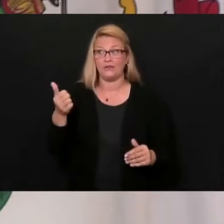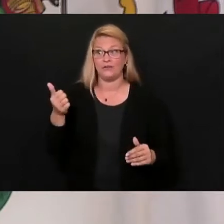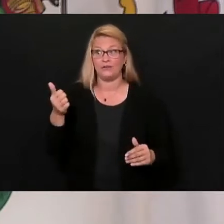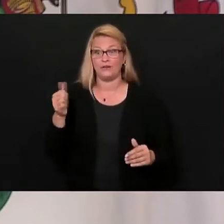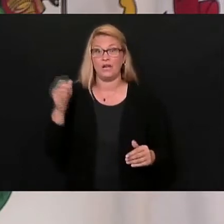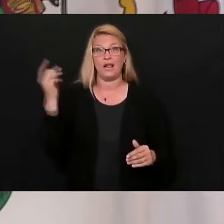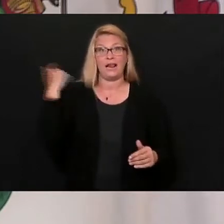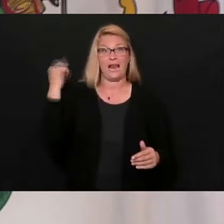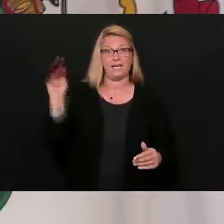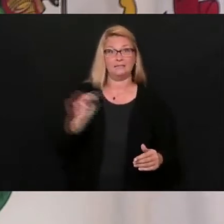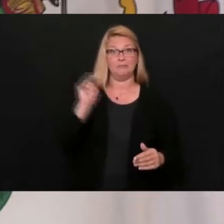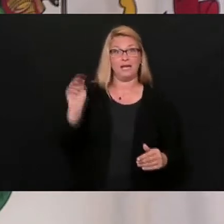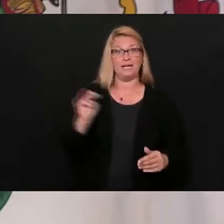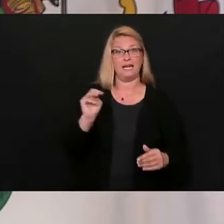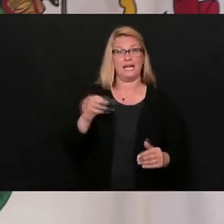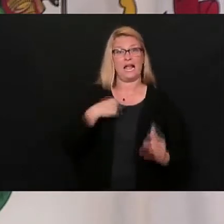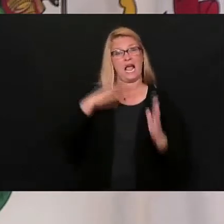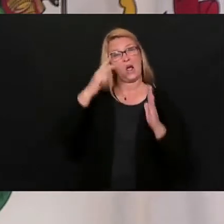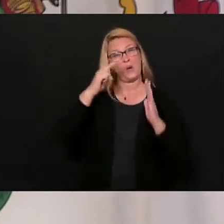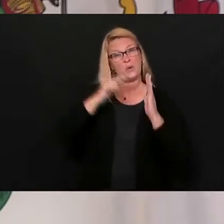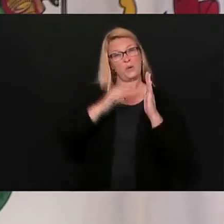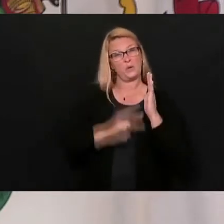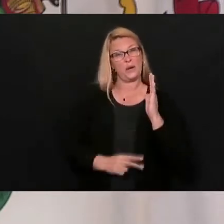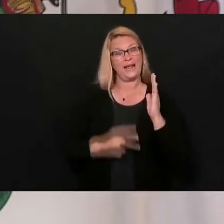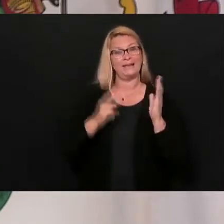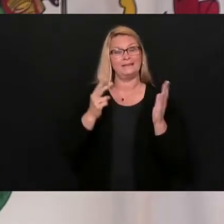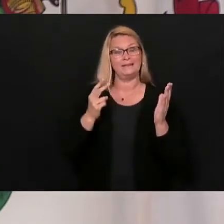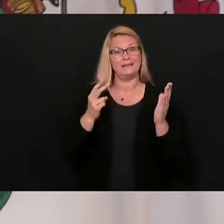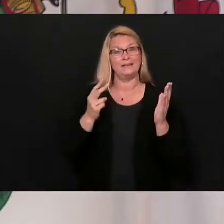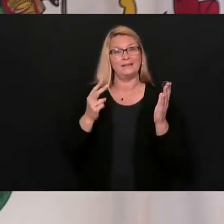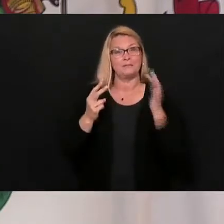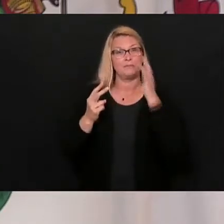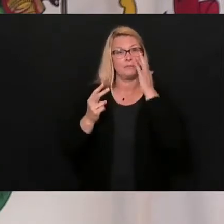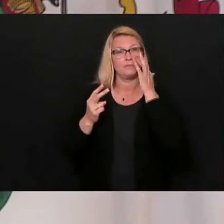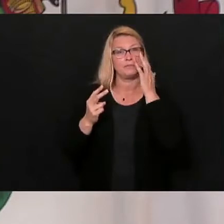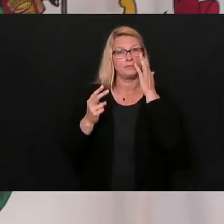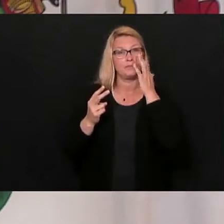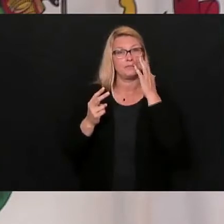on Monday, I read some cases that we, you know, had